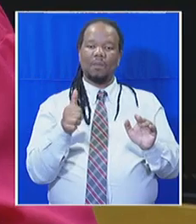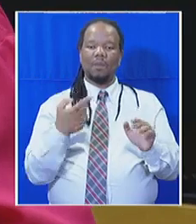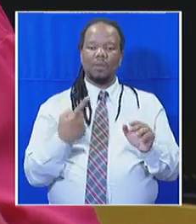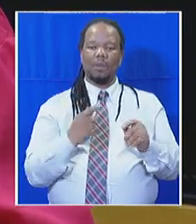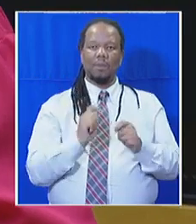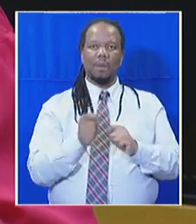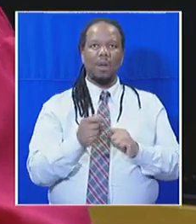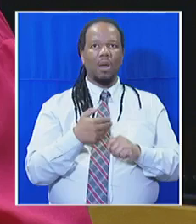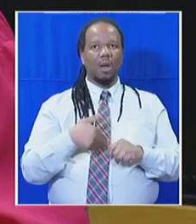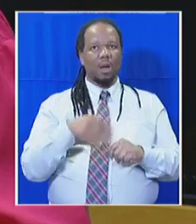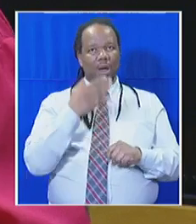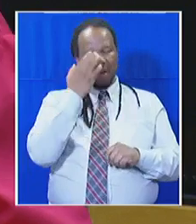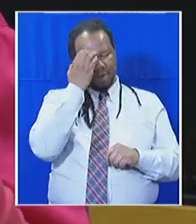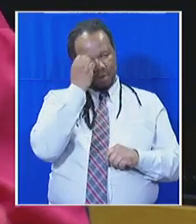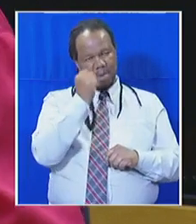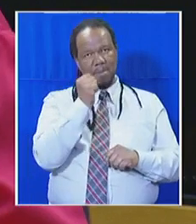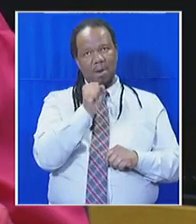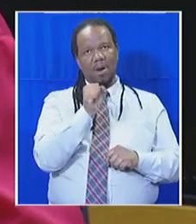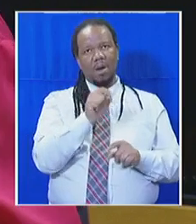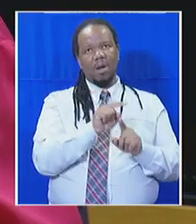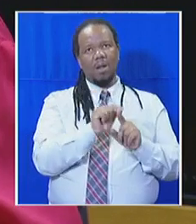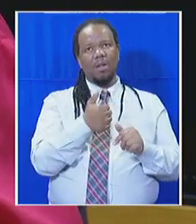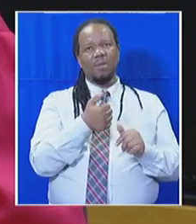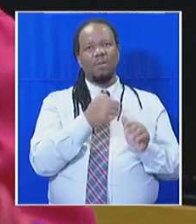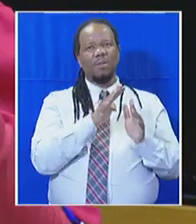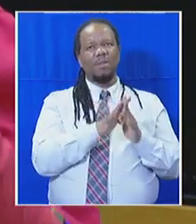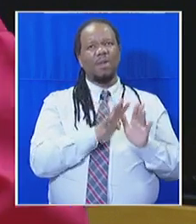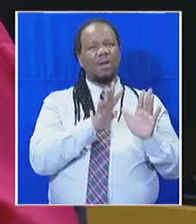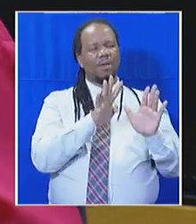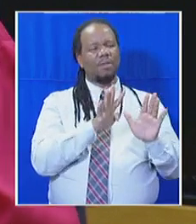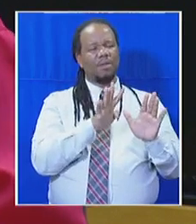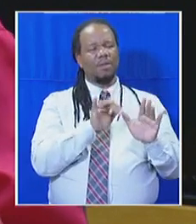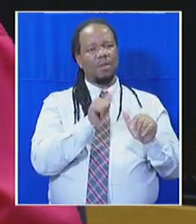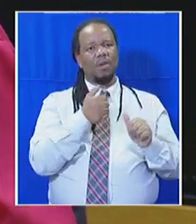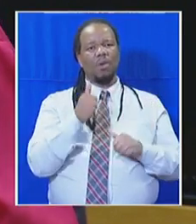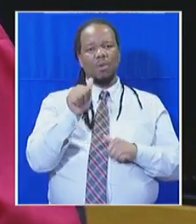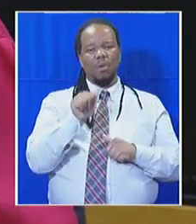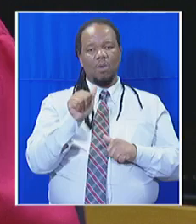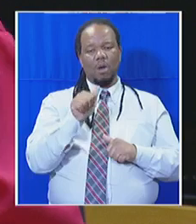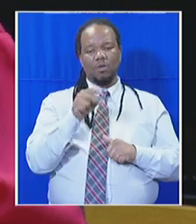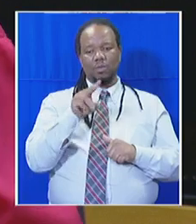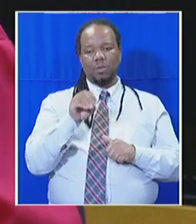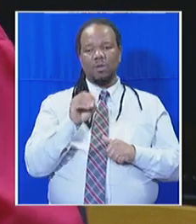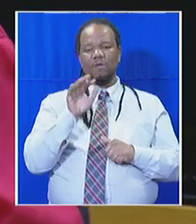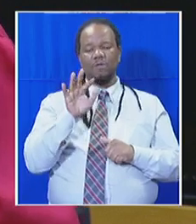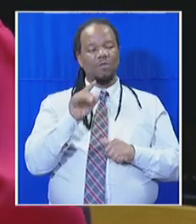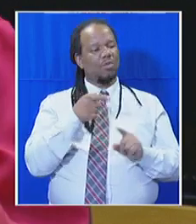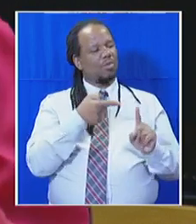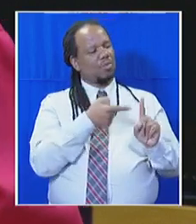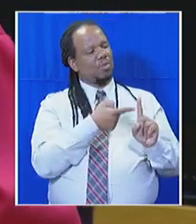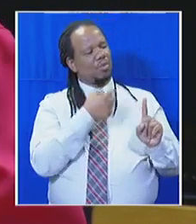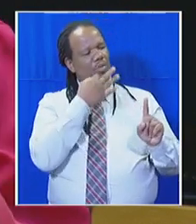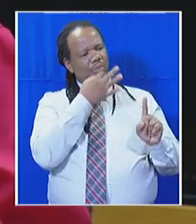I specifically asked you, it was on the 19th of August 2015. You said